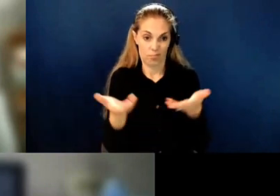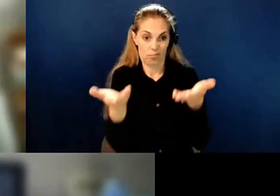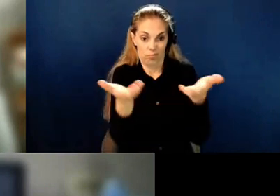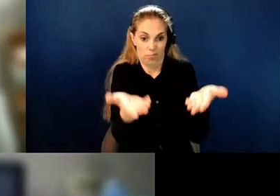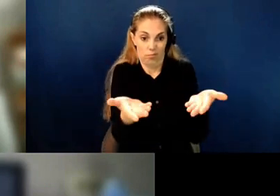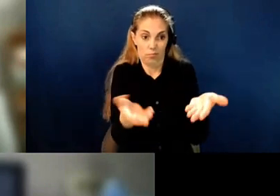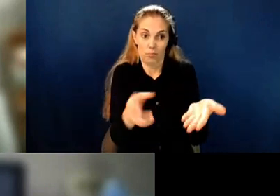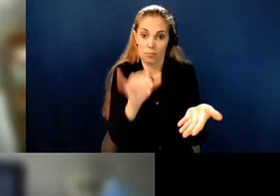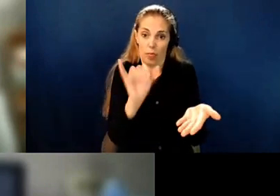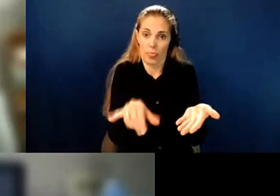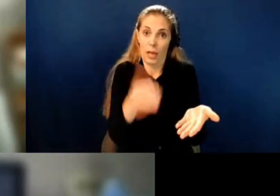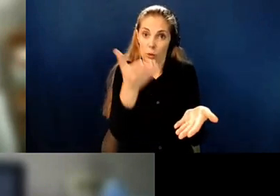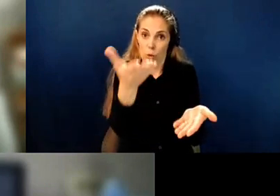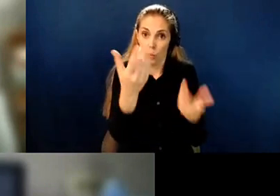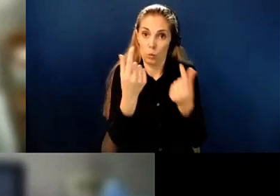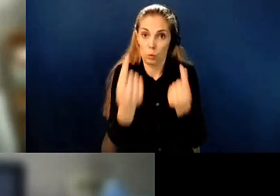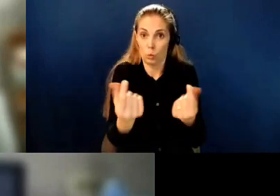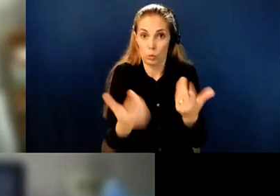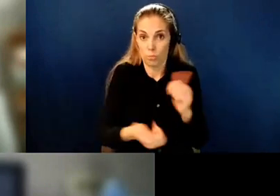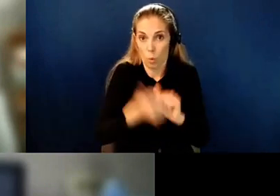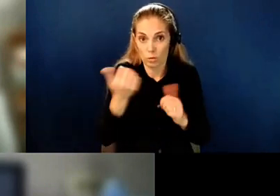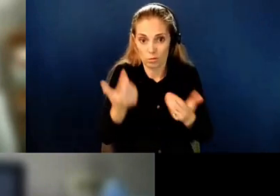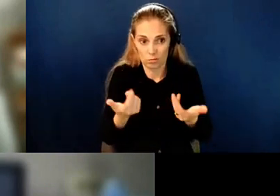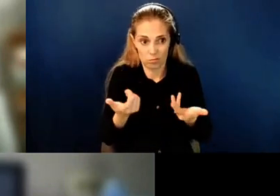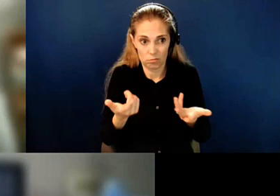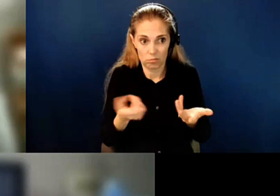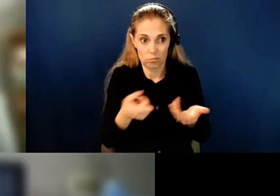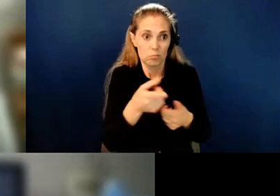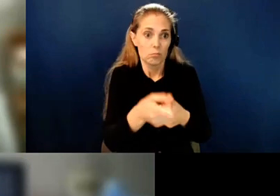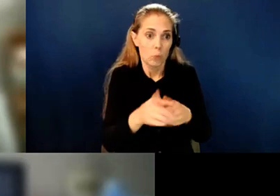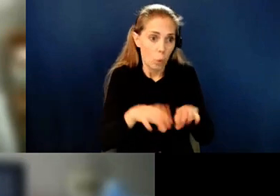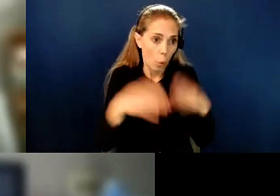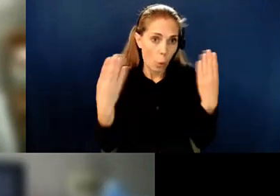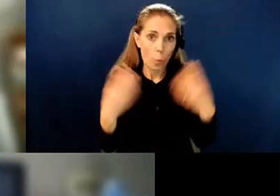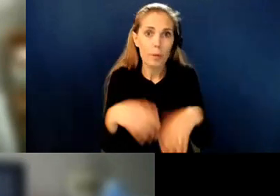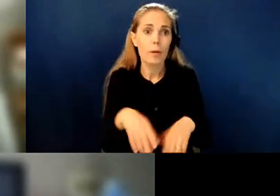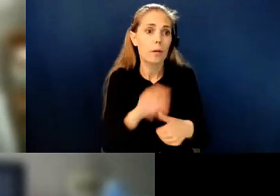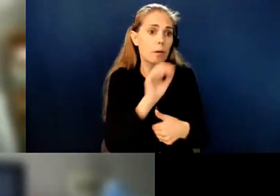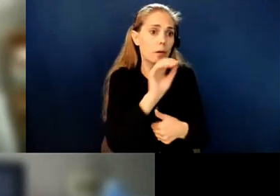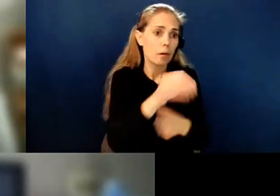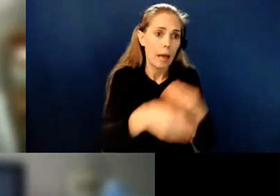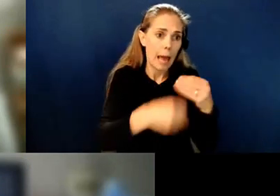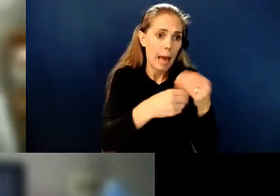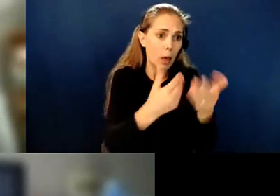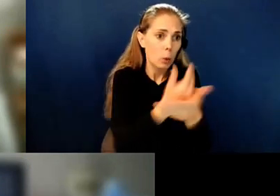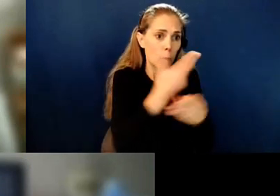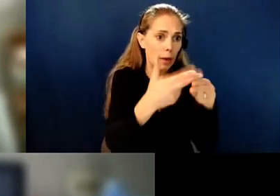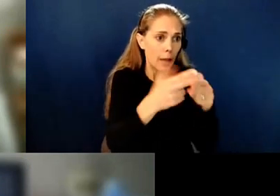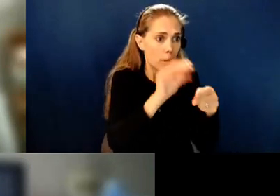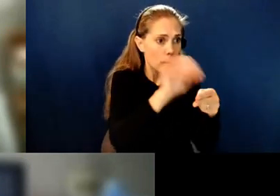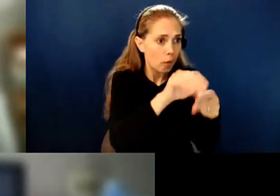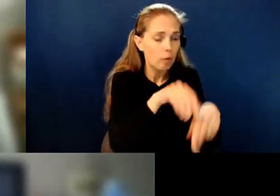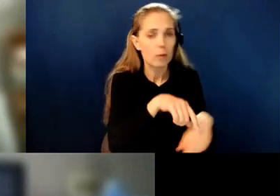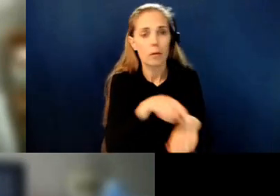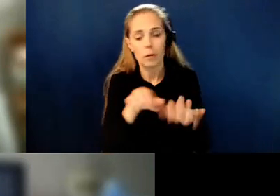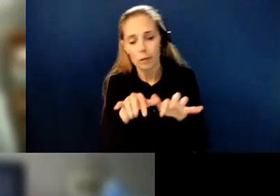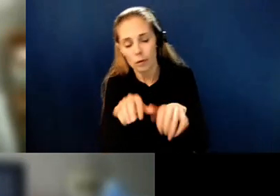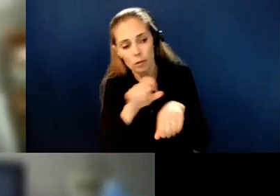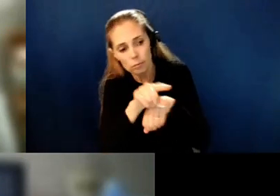80% of the time. You're just going to come in, you're going to add a contact that you're working with, you're going to have these conversations back and forth to support them, to give them what they